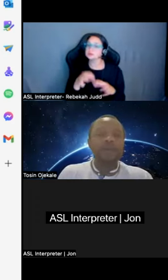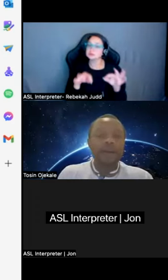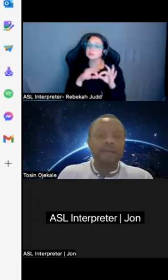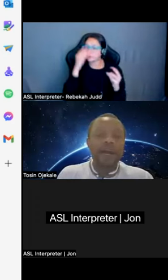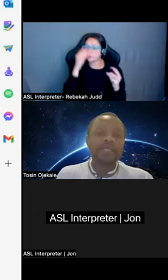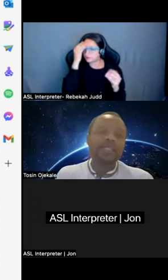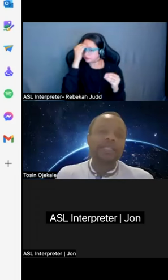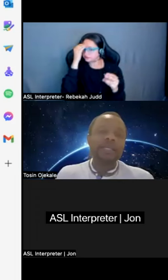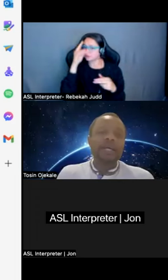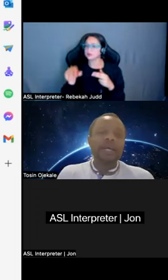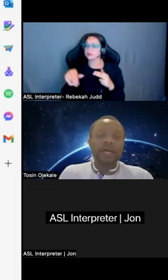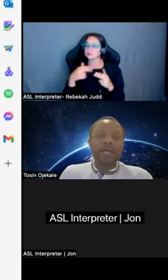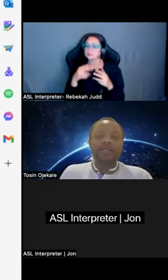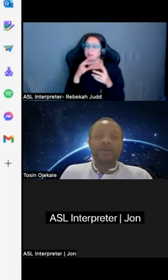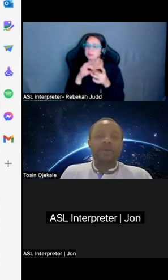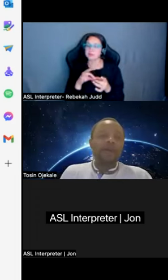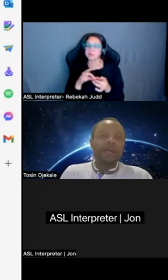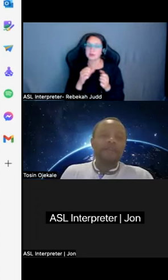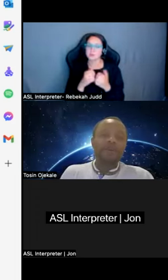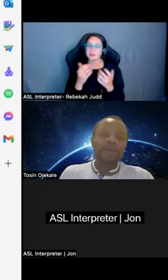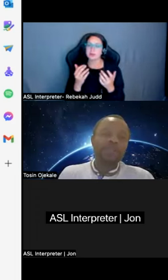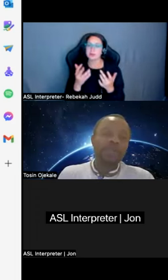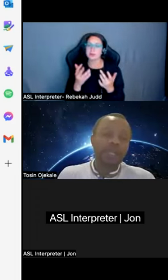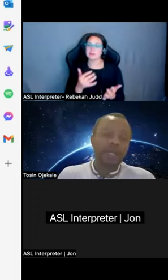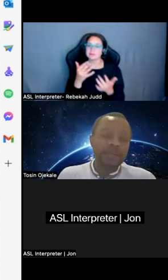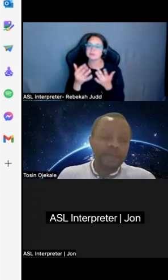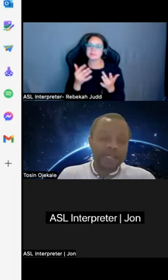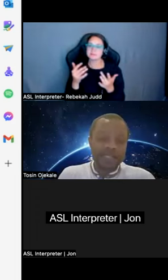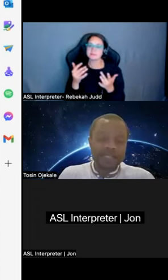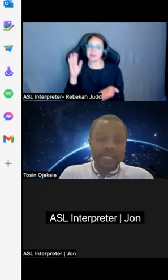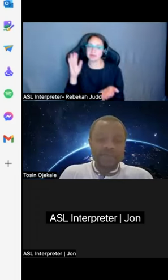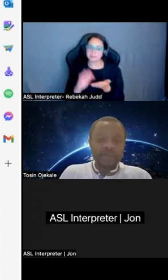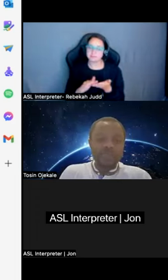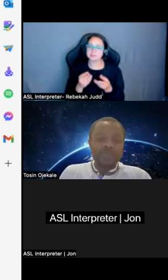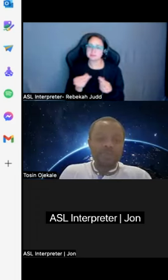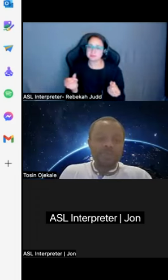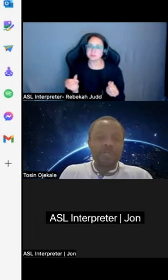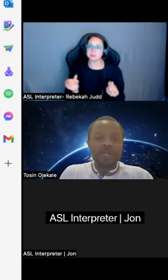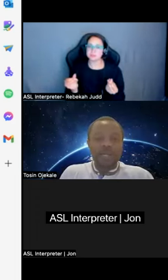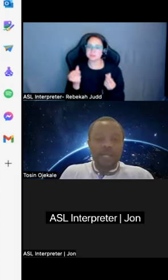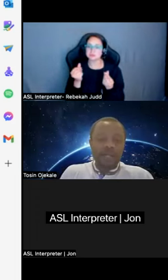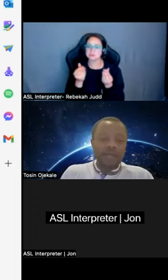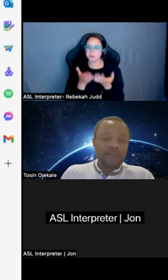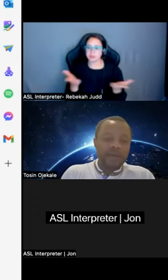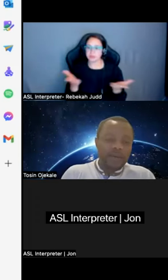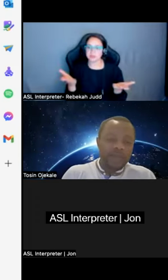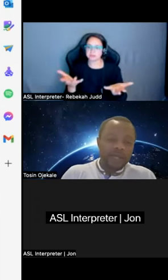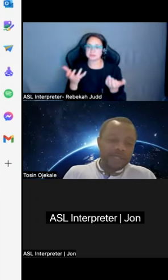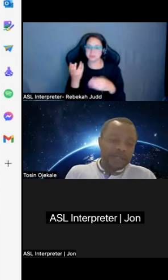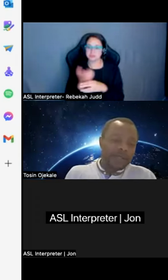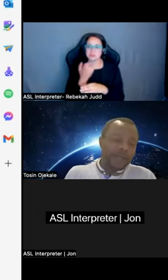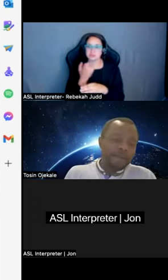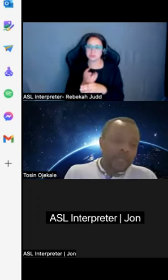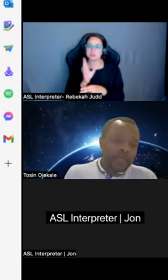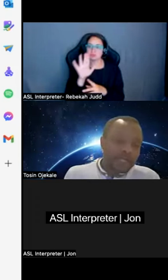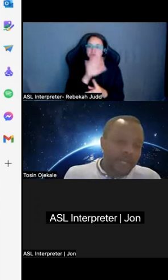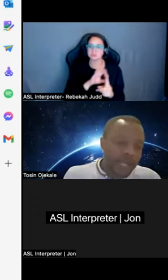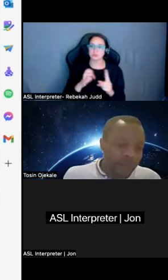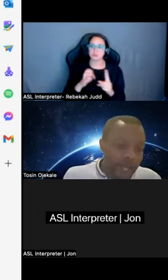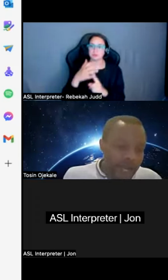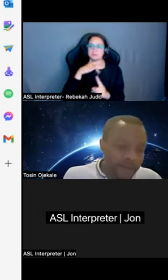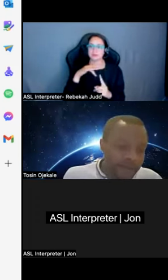of firefighting or fire suppression devices that you want to use in your environment, okay?